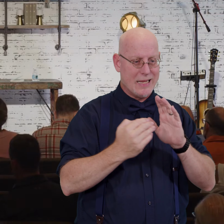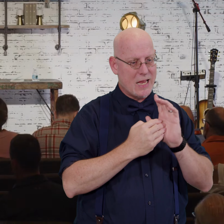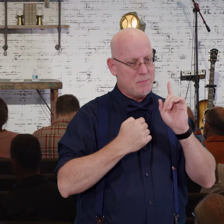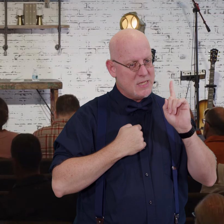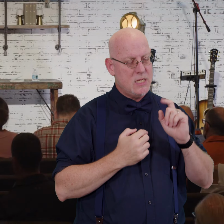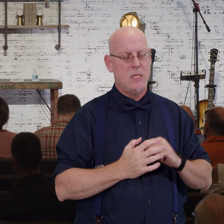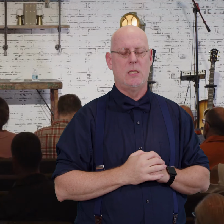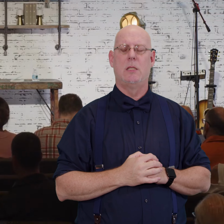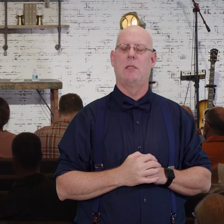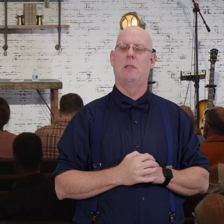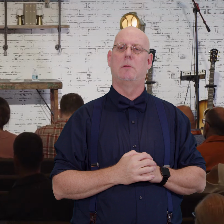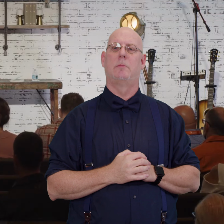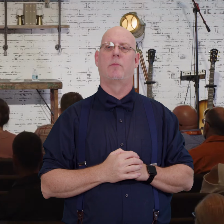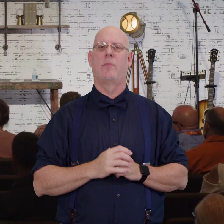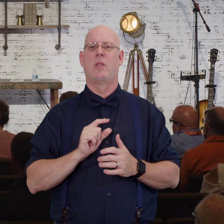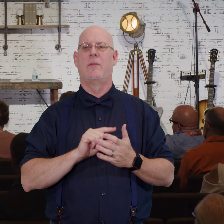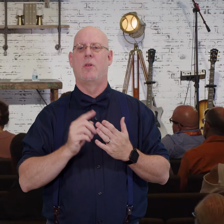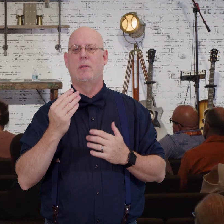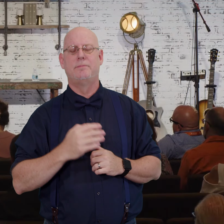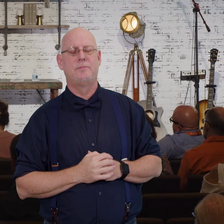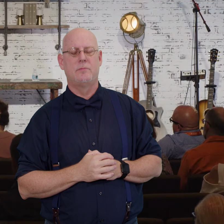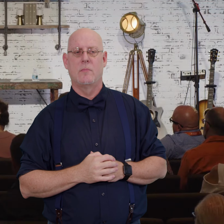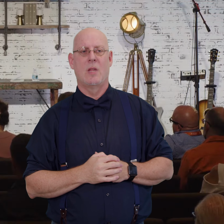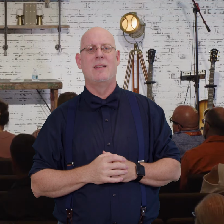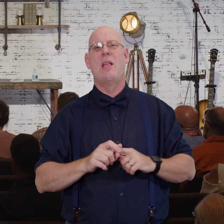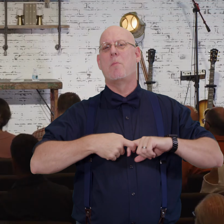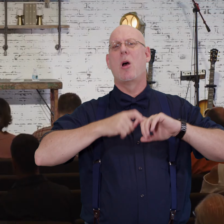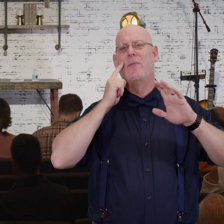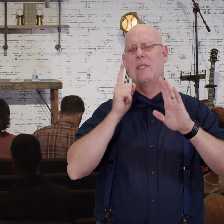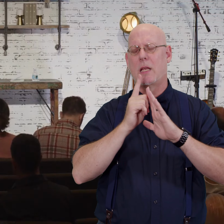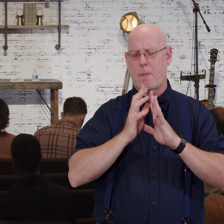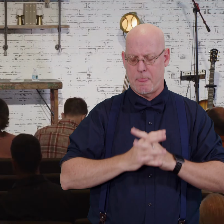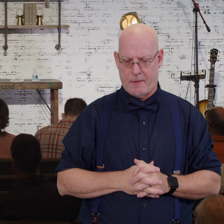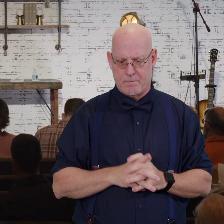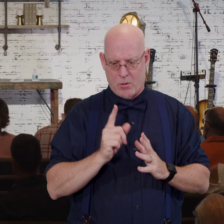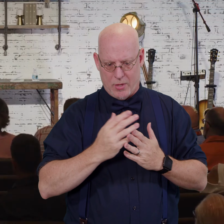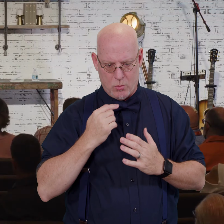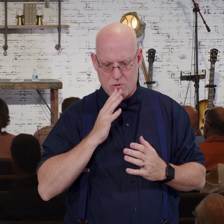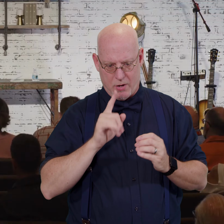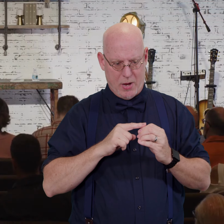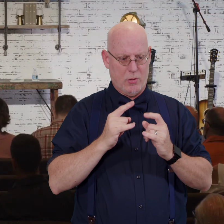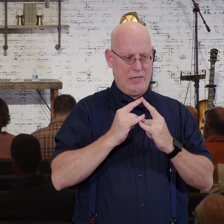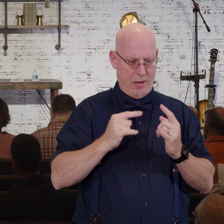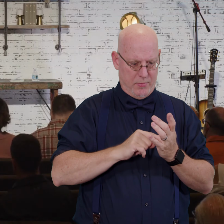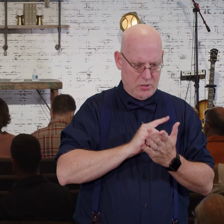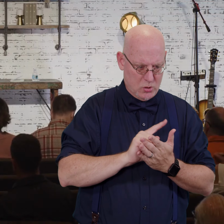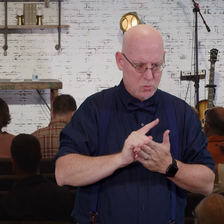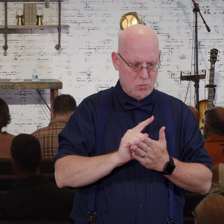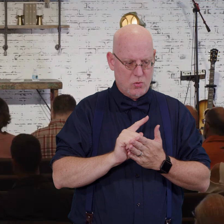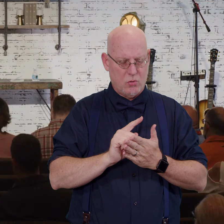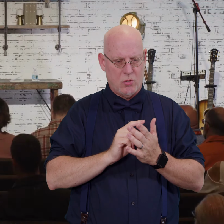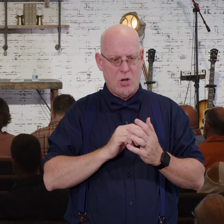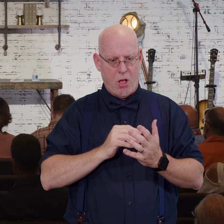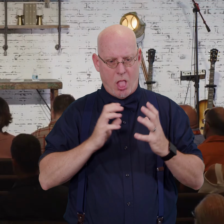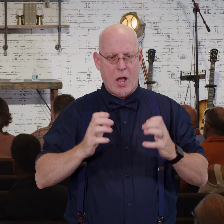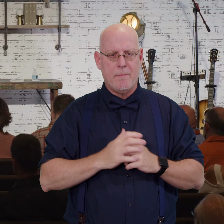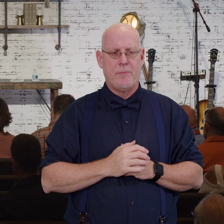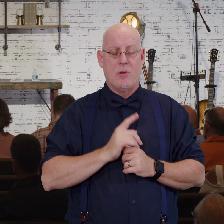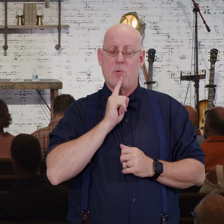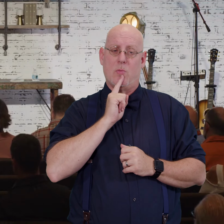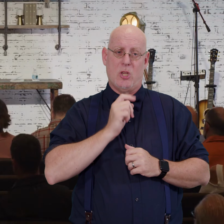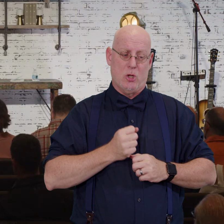me. Verse 14. And we just need to pause there for a second because this is one of the things we talked about with the campers this week quite a bit. And I was